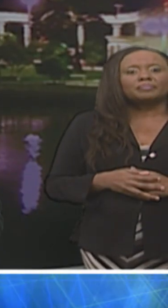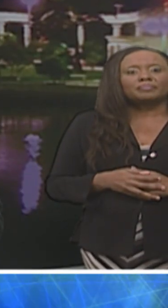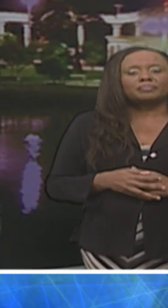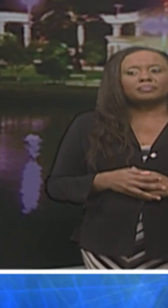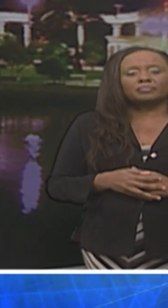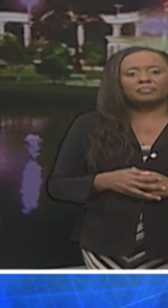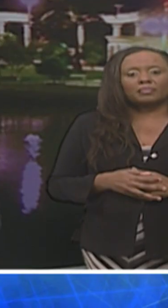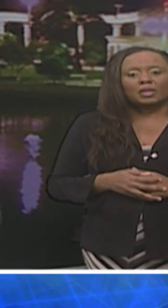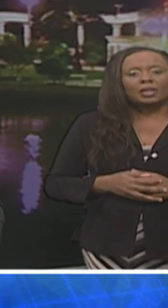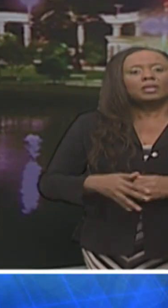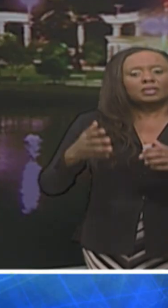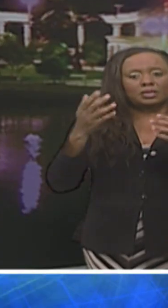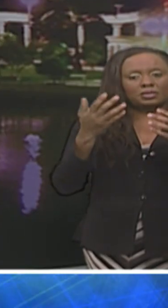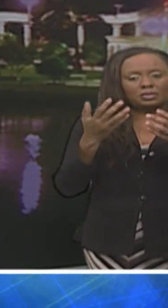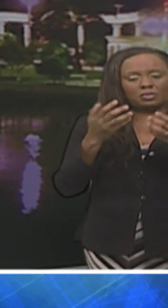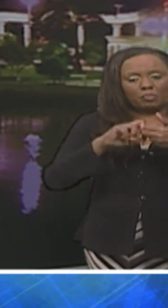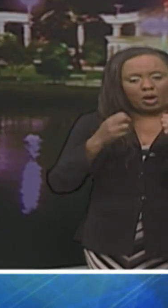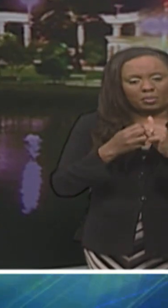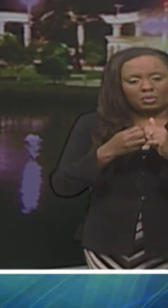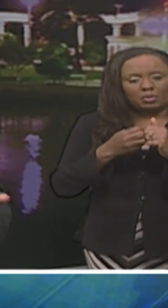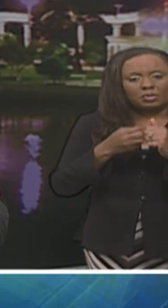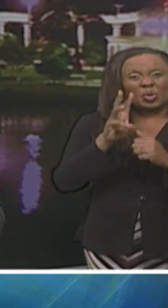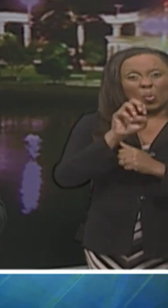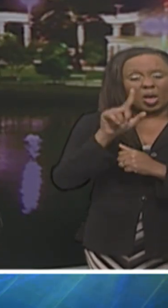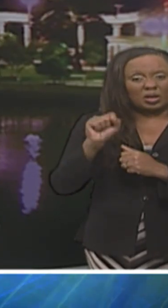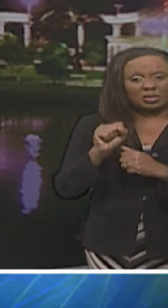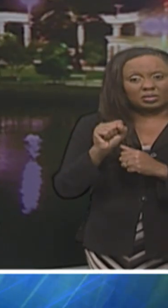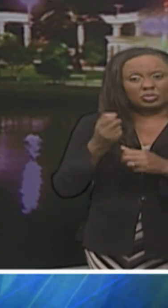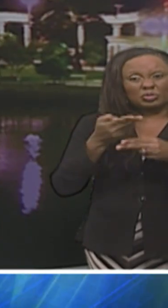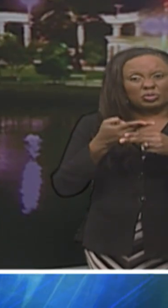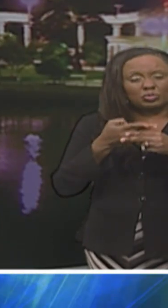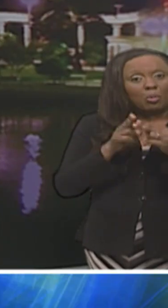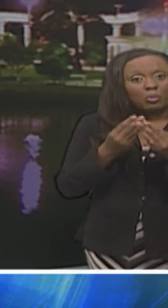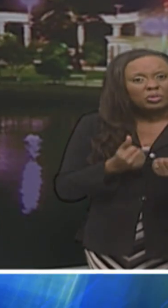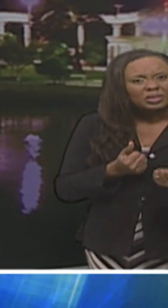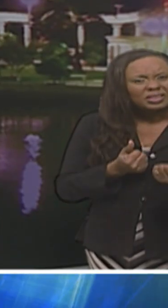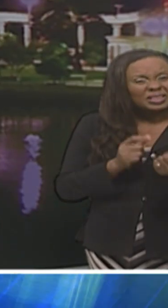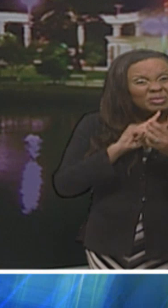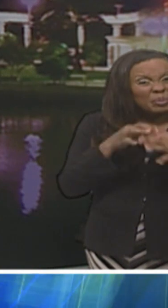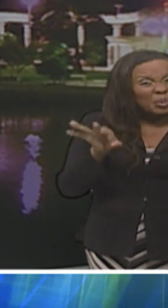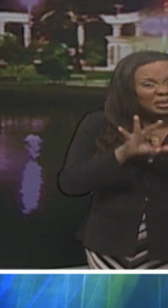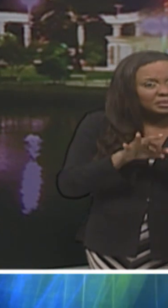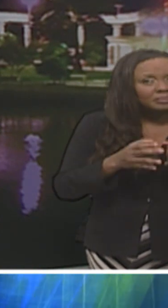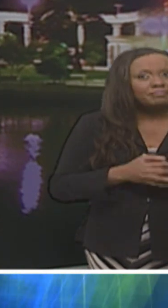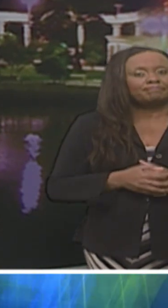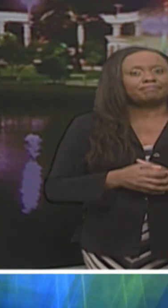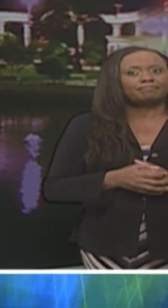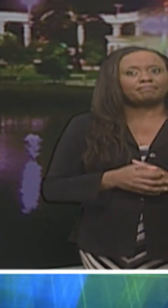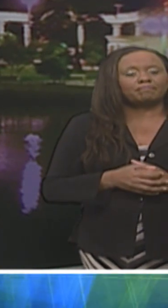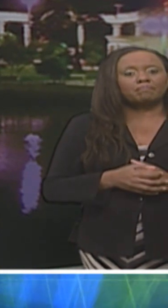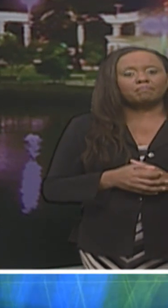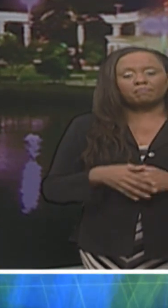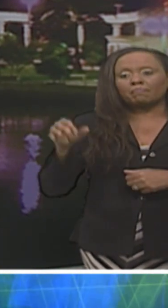a short term, how critical are the injection wells to the overall fix? The injection wells really are serving